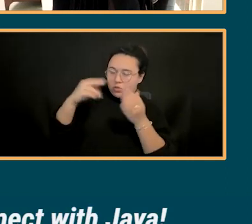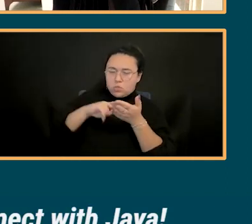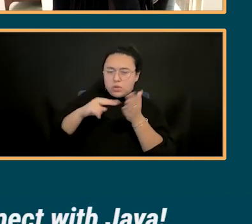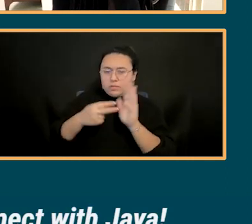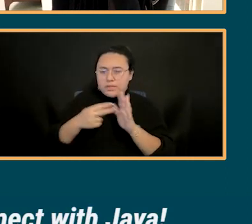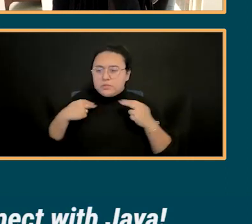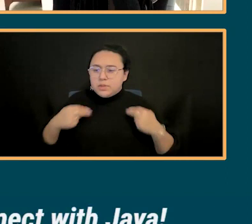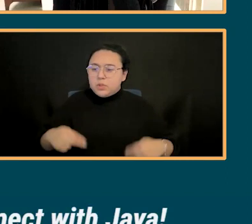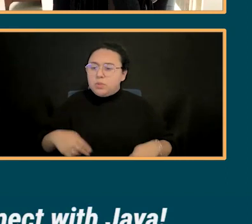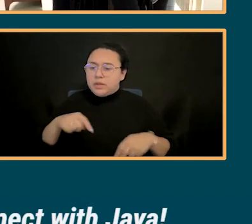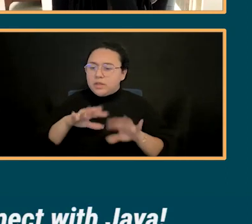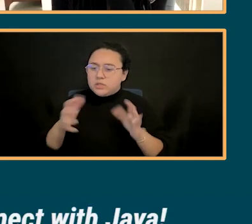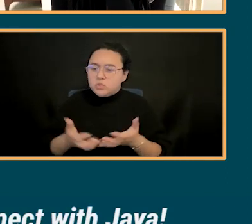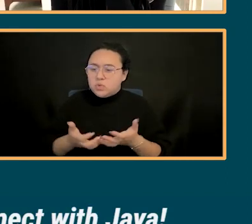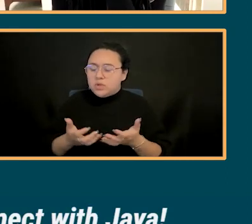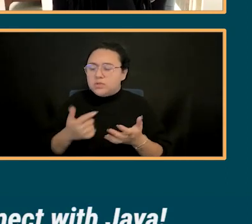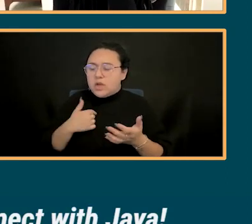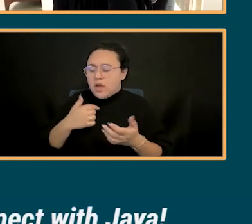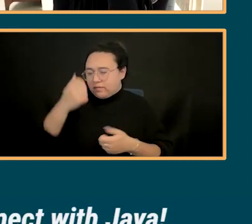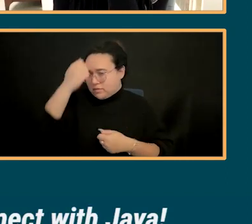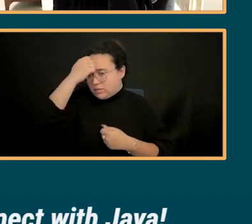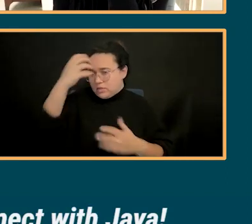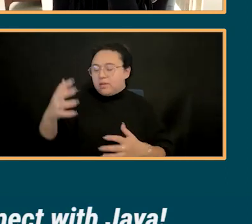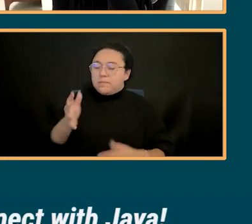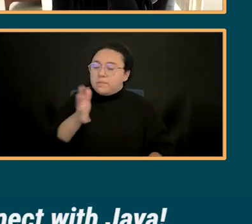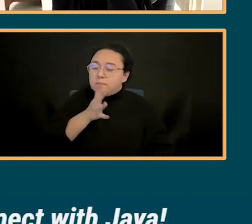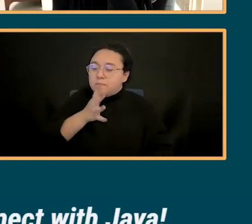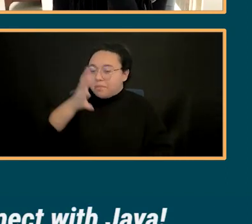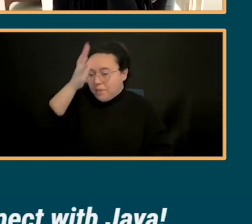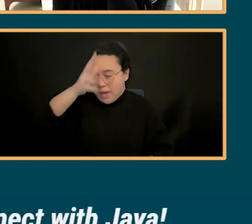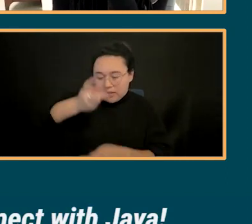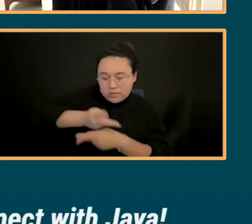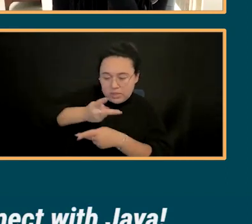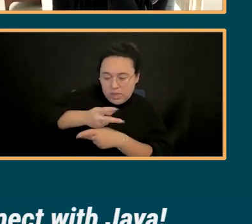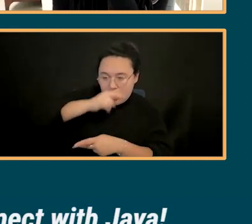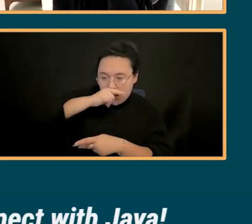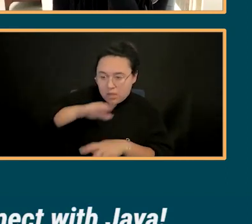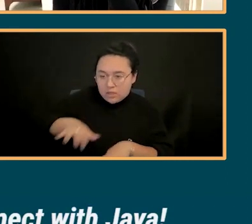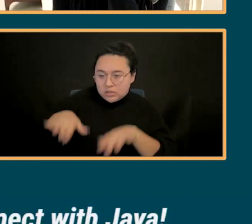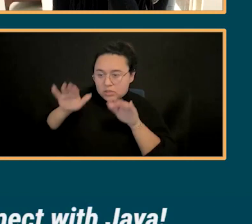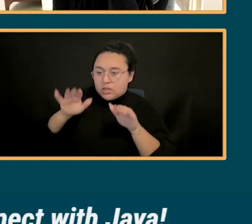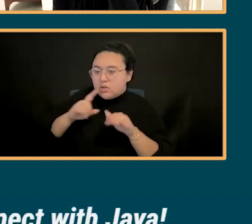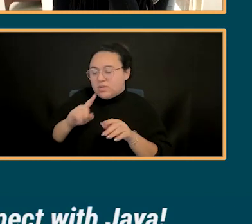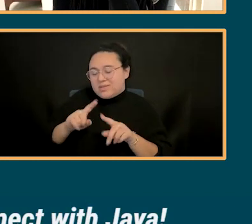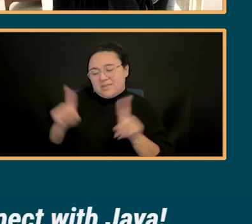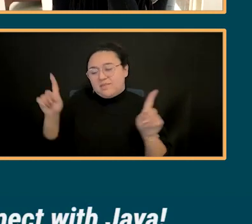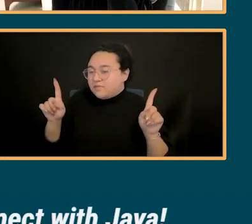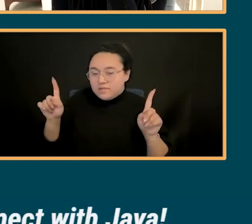be human in this world. And parenting then really is a site